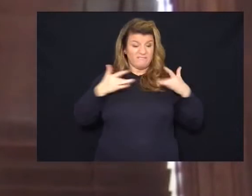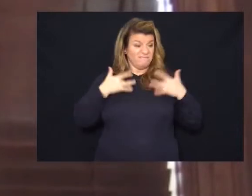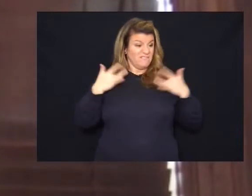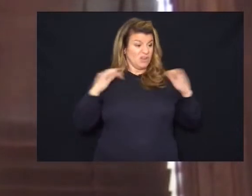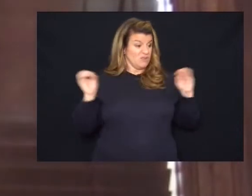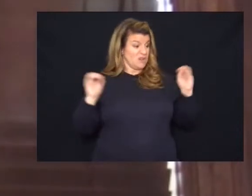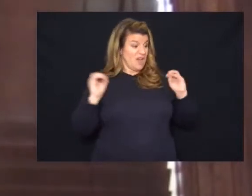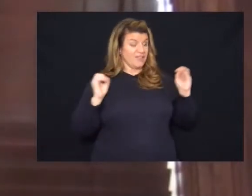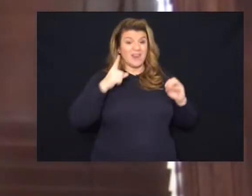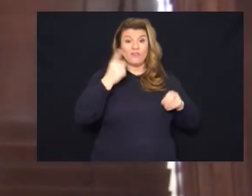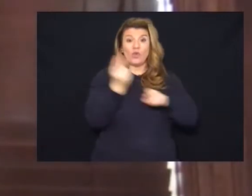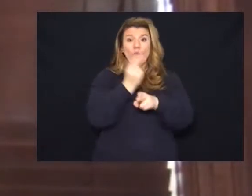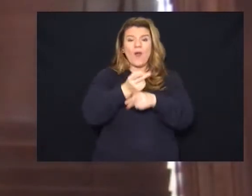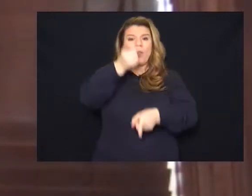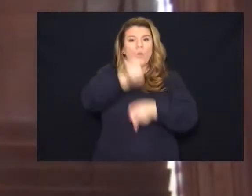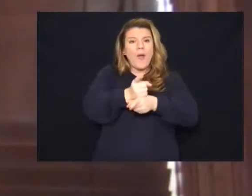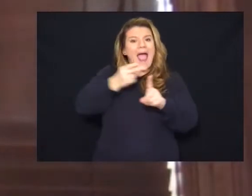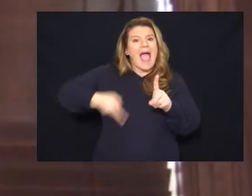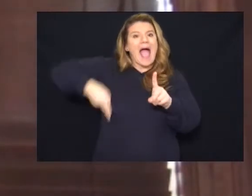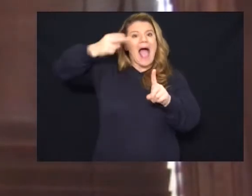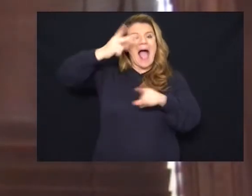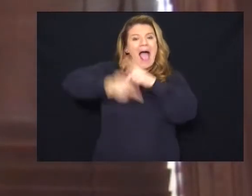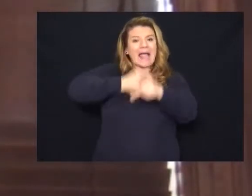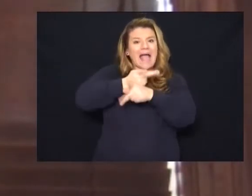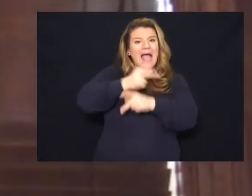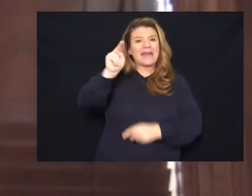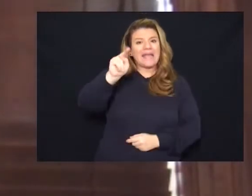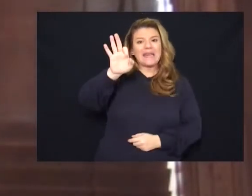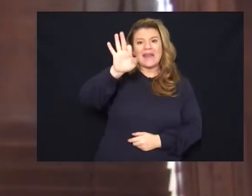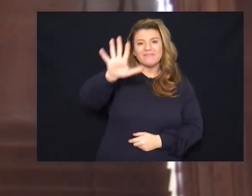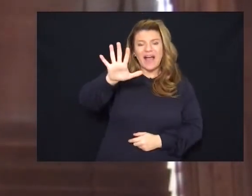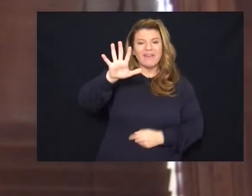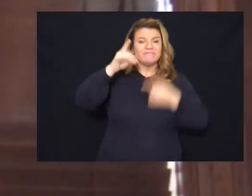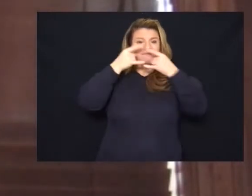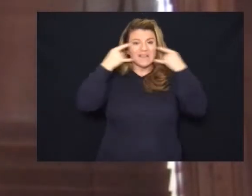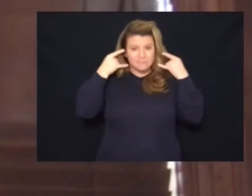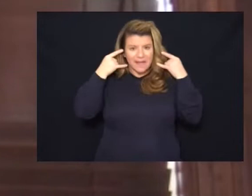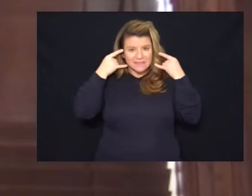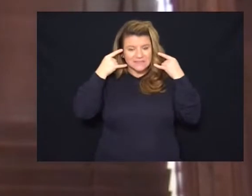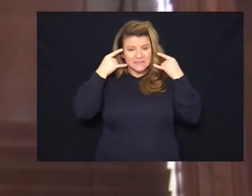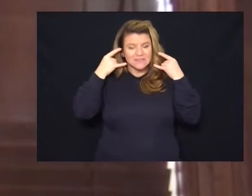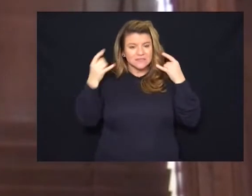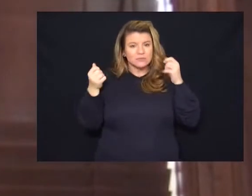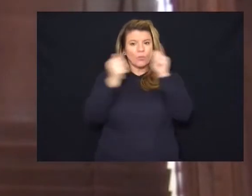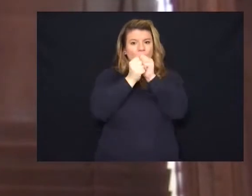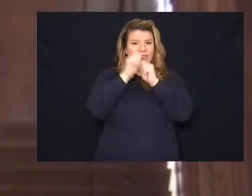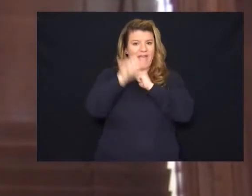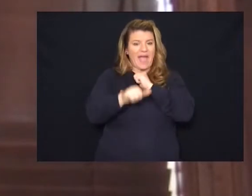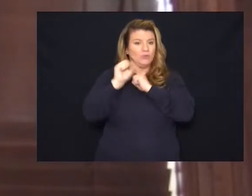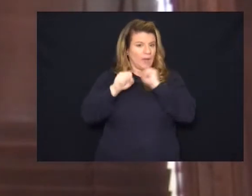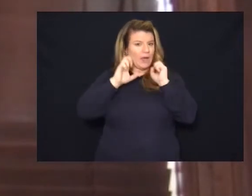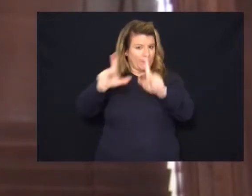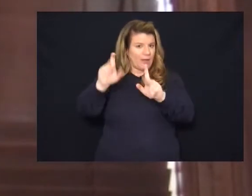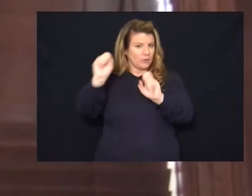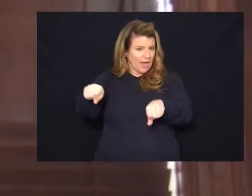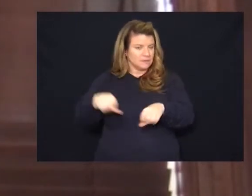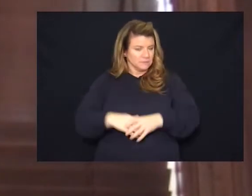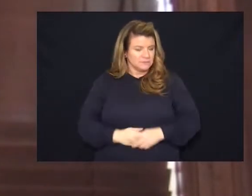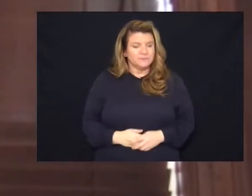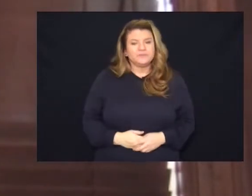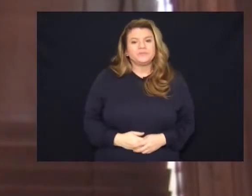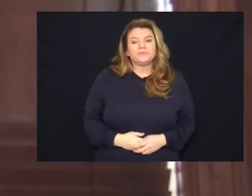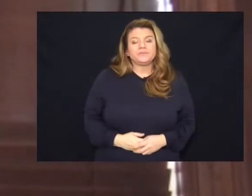barrier protection face mask, an N95 face mask in general. And then it will be up to